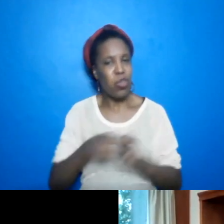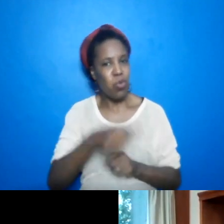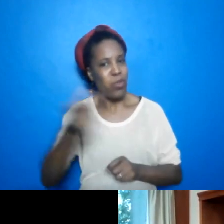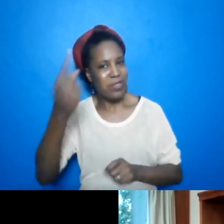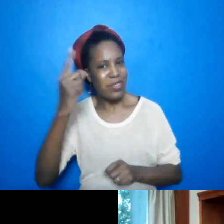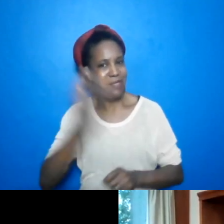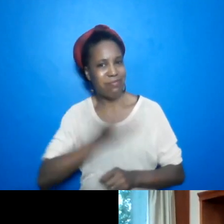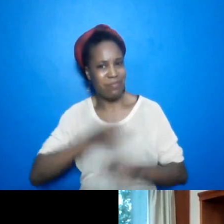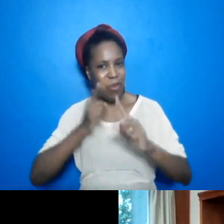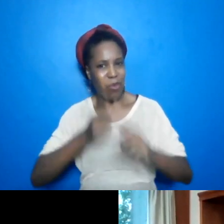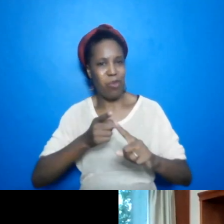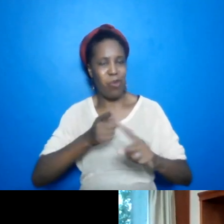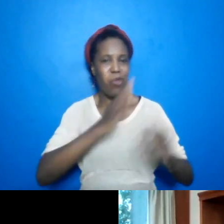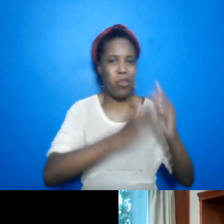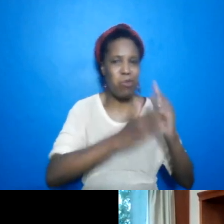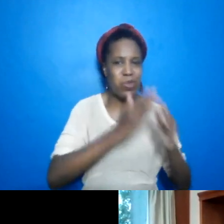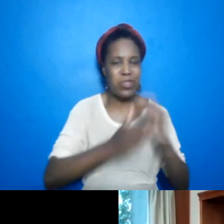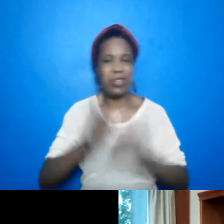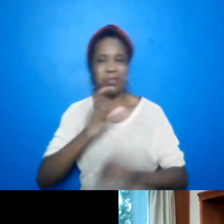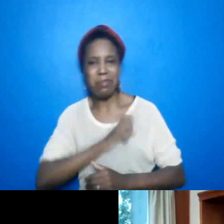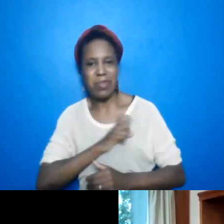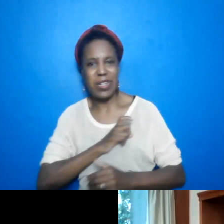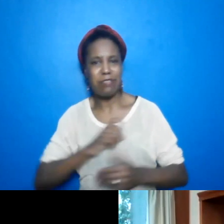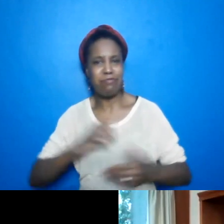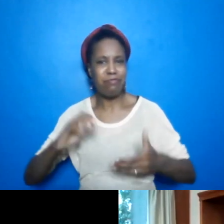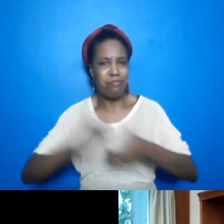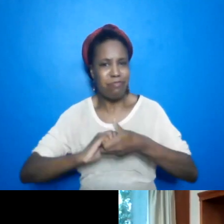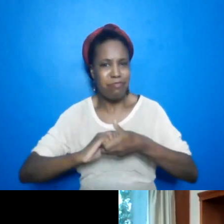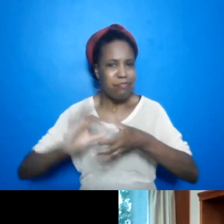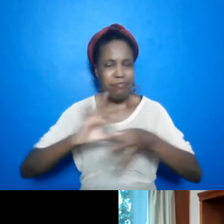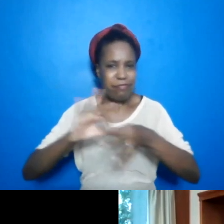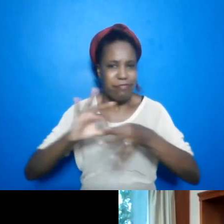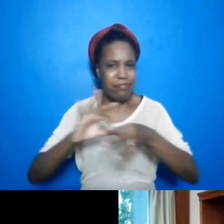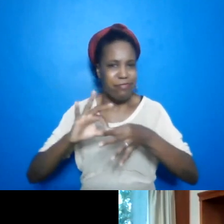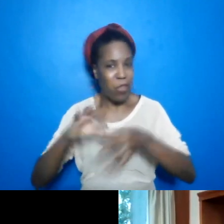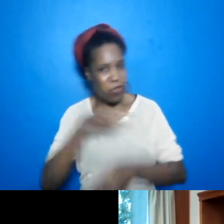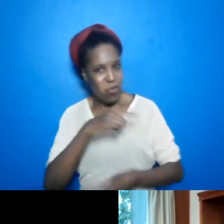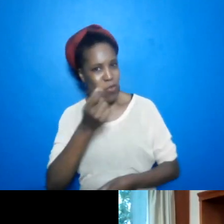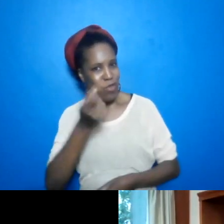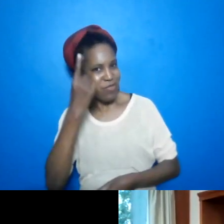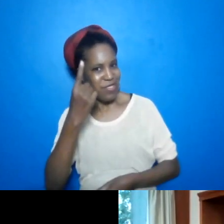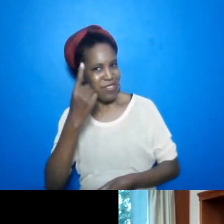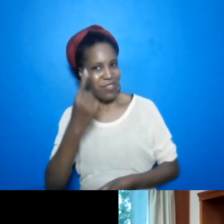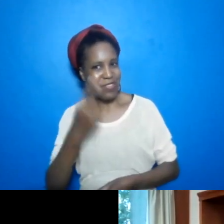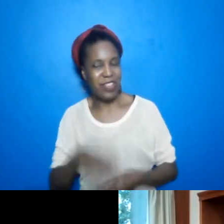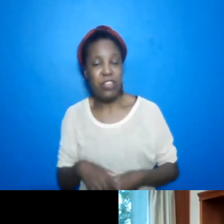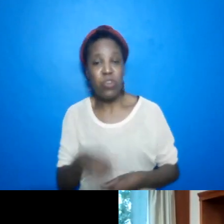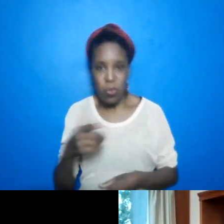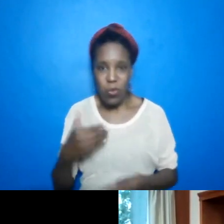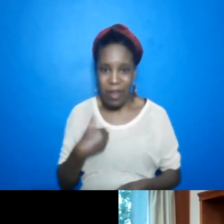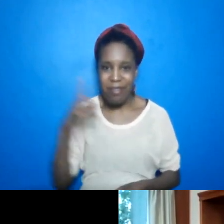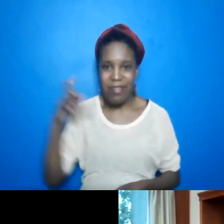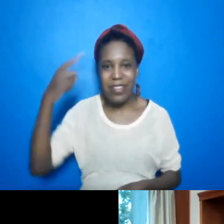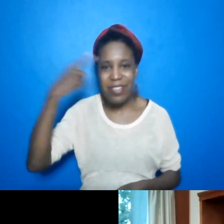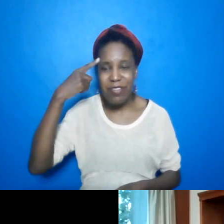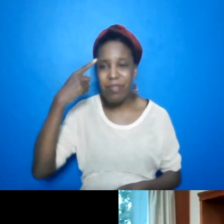narrative. Mm-hmm. And so over time, you have government. You may not have elected officials at the time that you start,